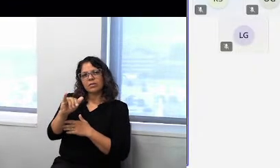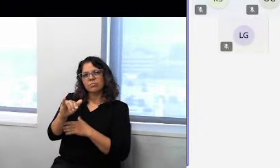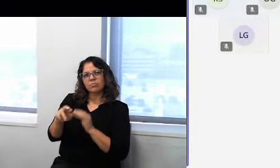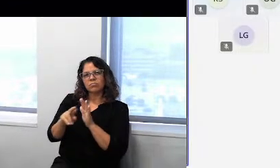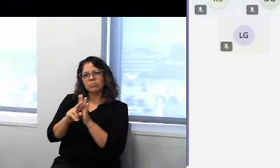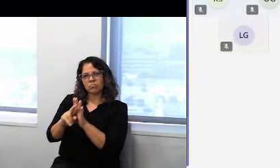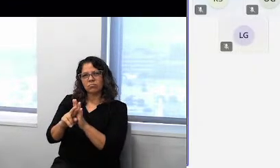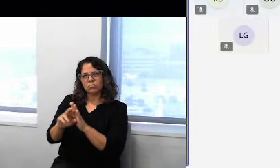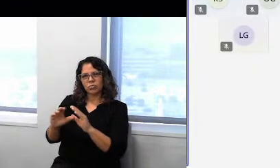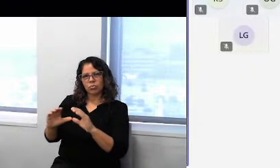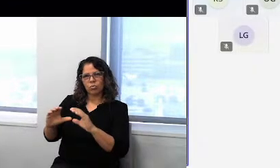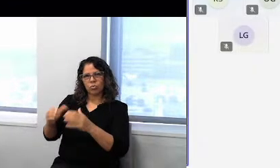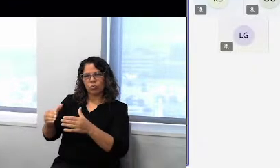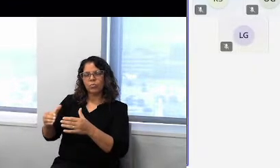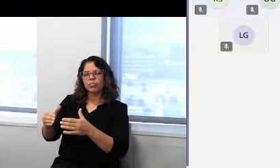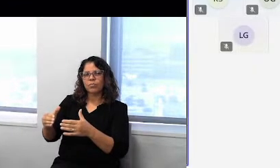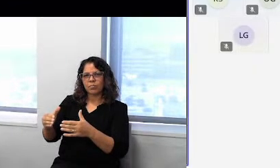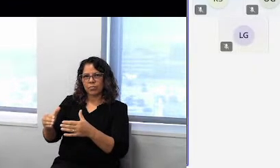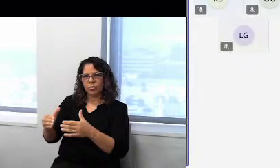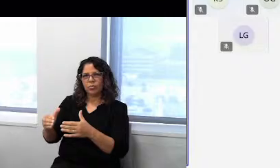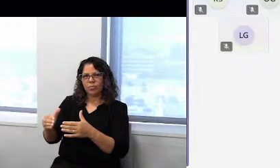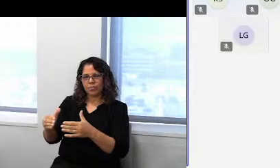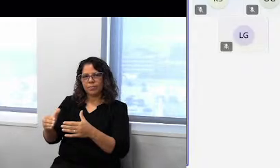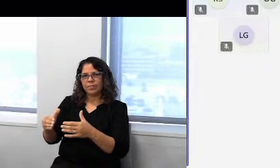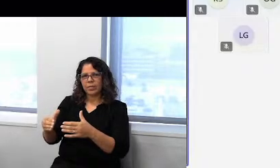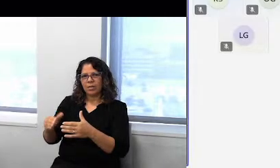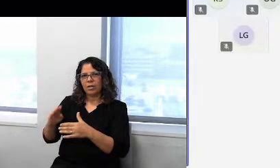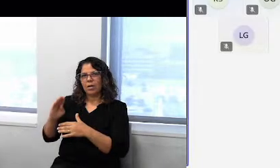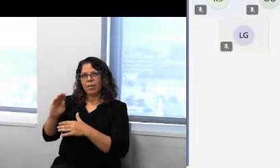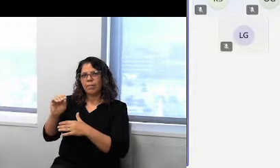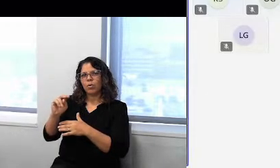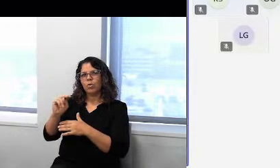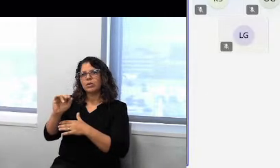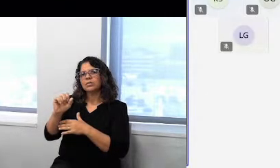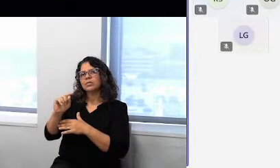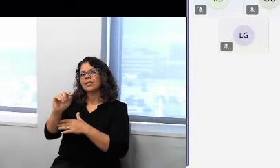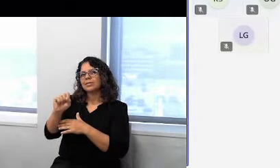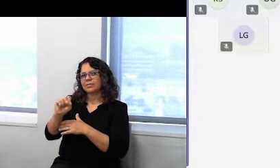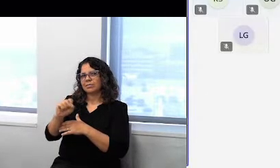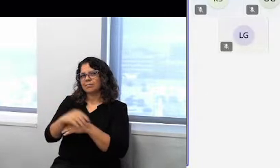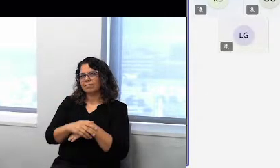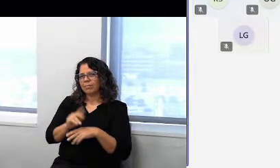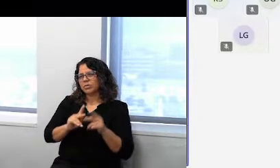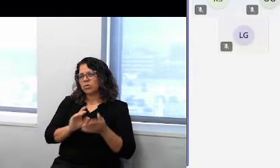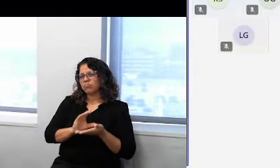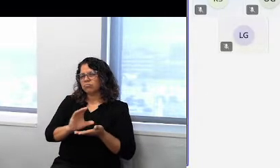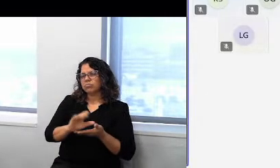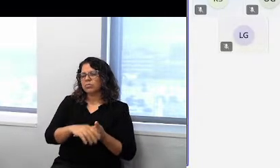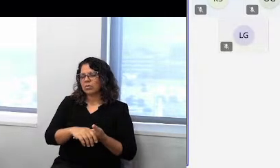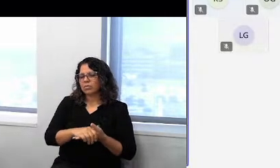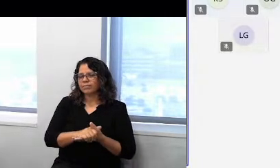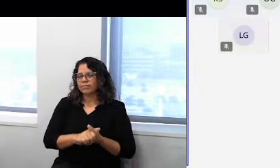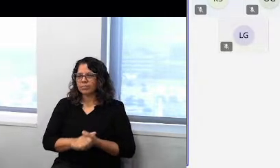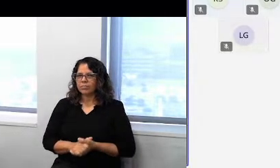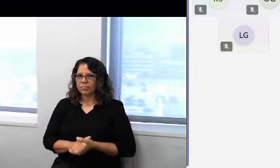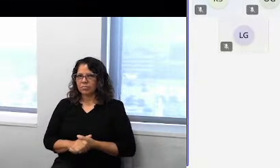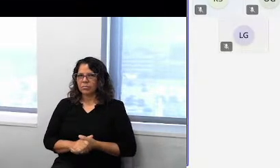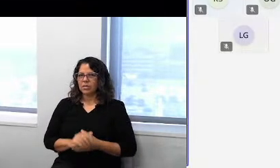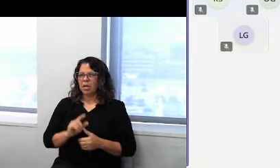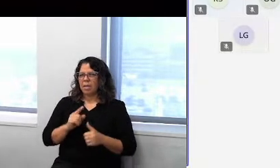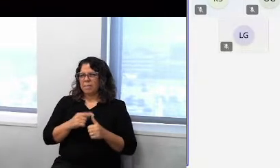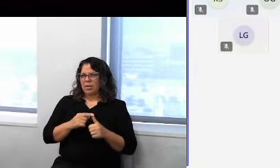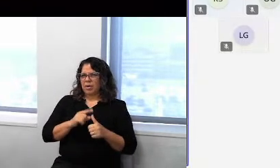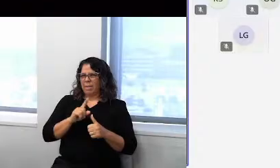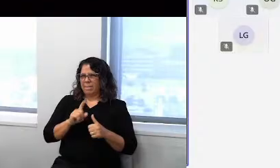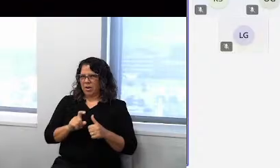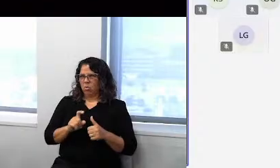afternoon. I'd like you to go back all the way to the first question of the day that Mr. Schiffman asked you. Do you recall